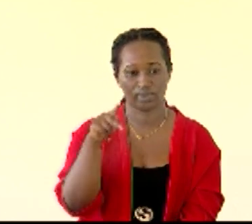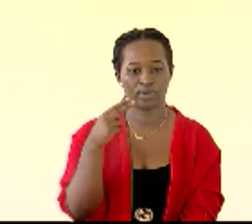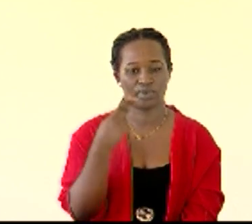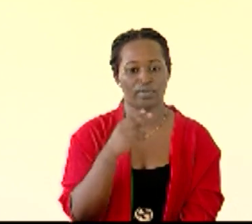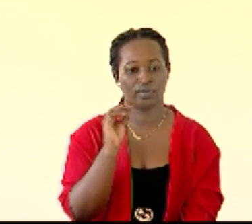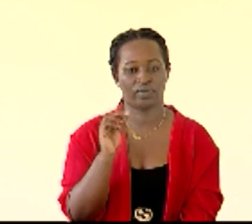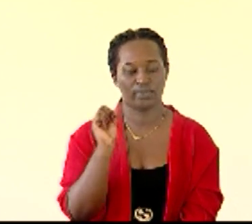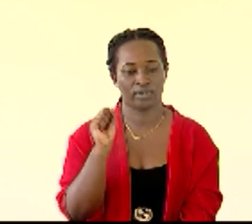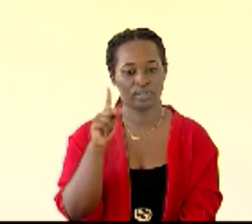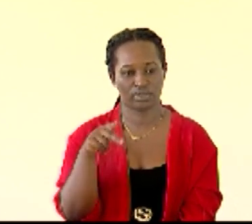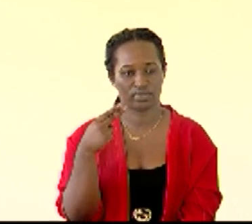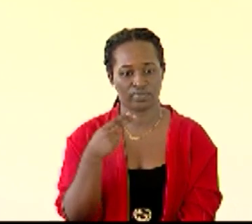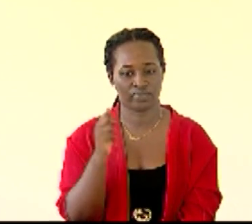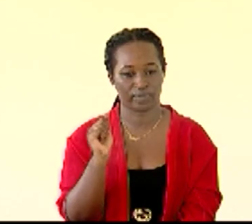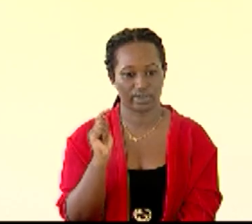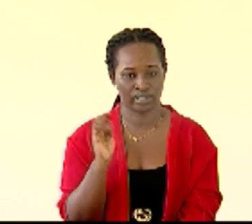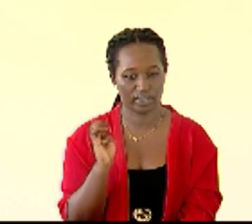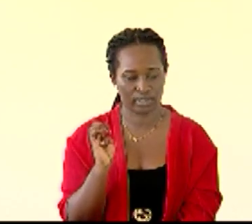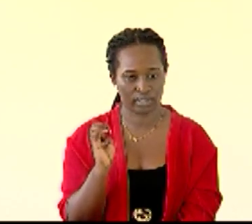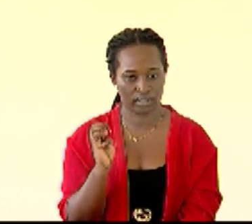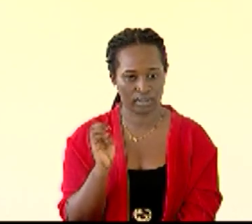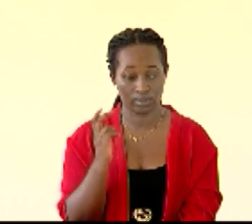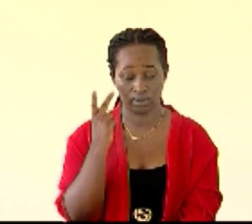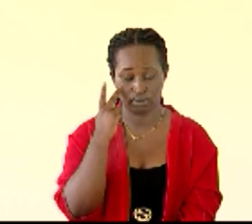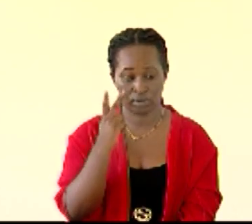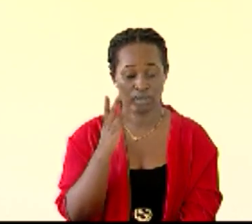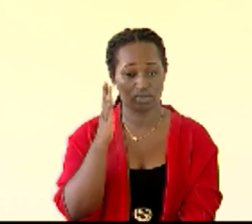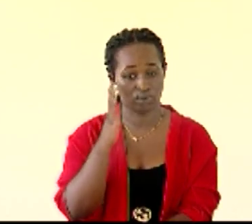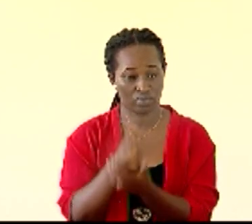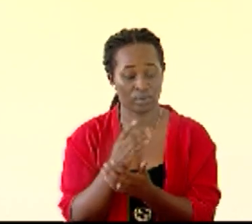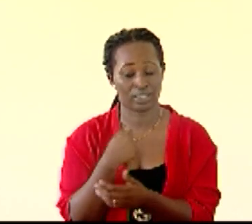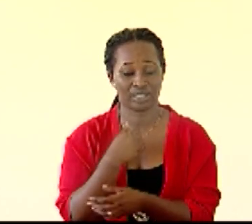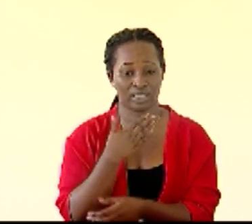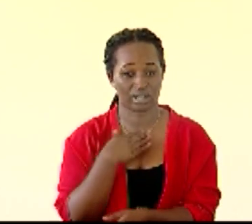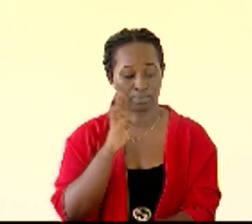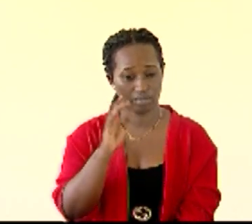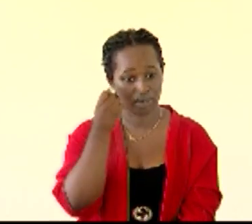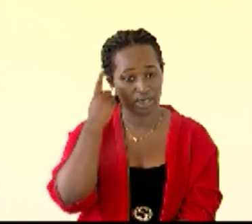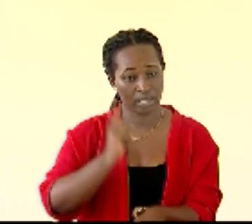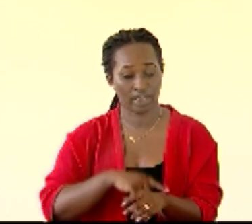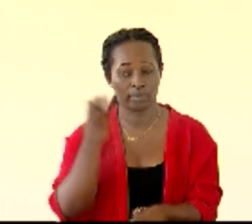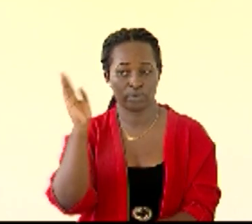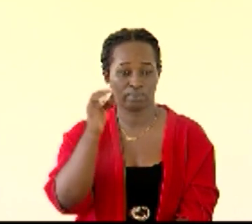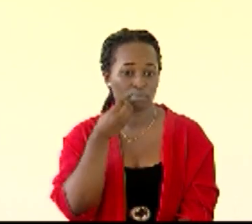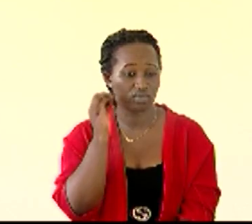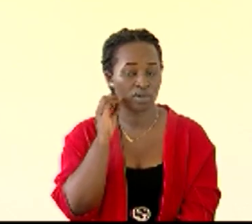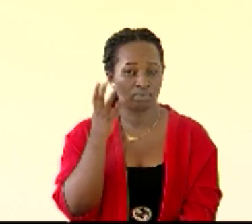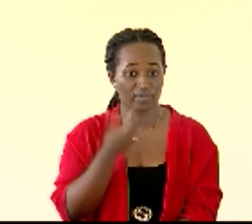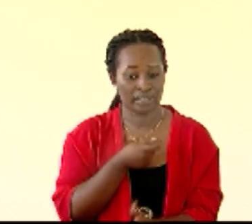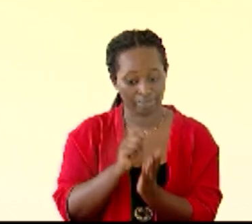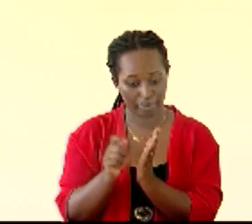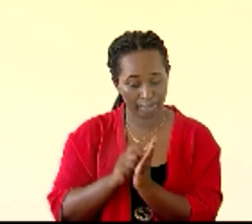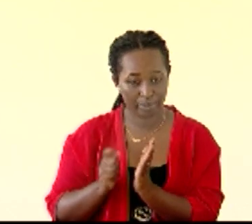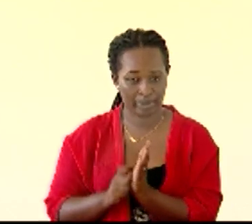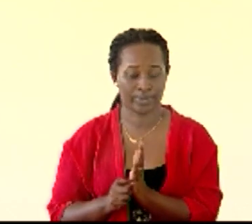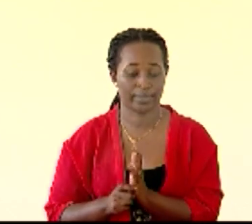PGALD. You come across all those words because I really strongly want to think that even when you're back home, you're having texts with you, the